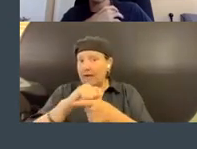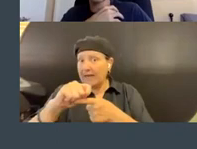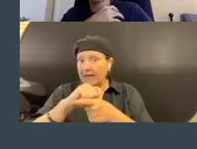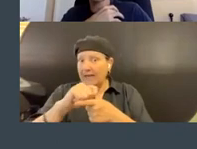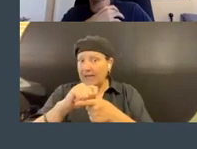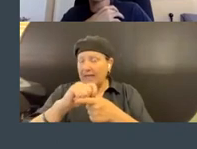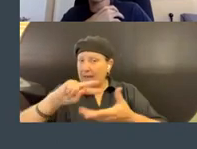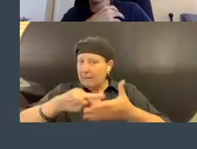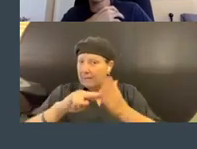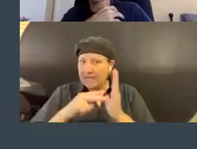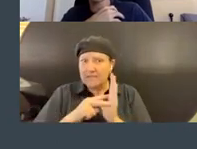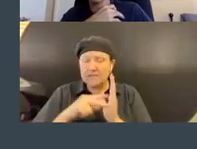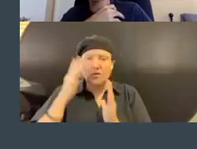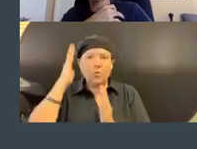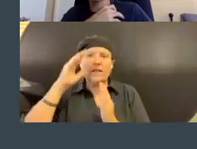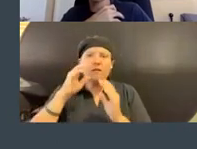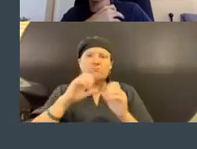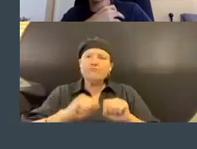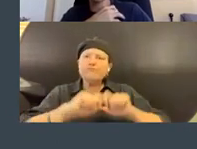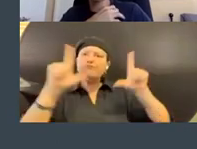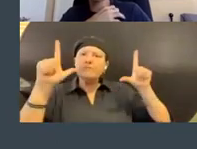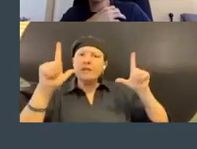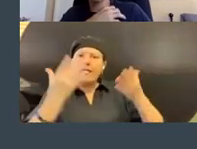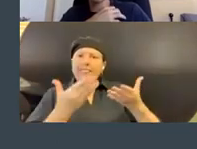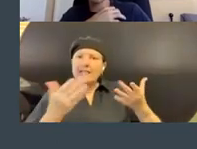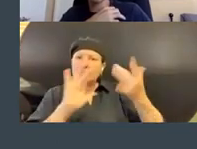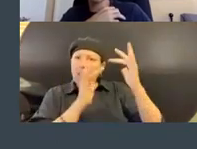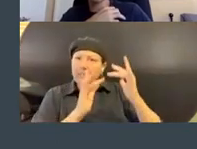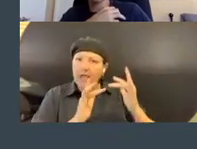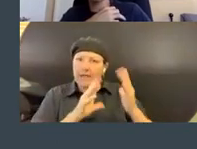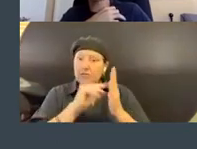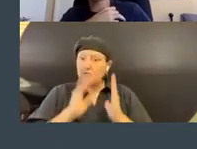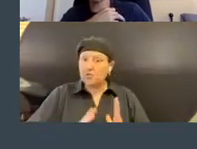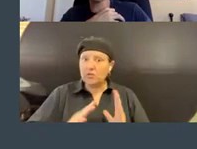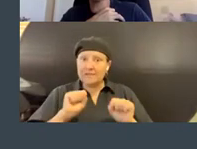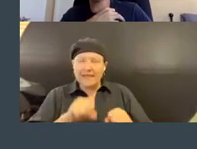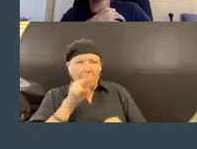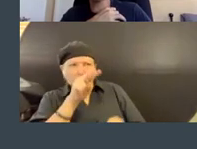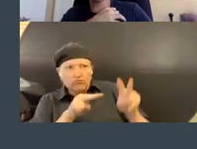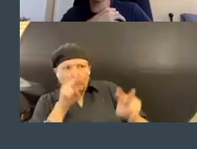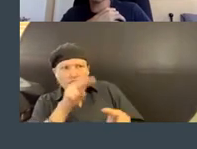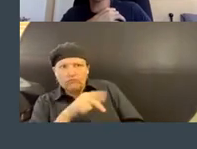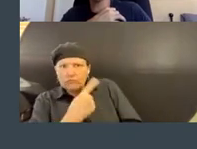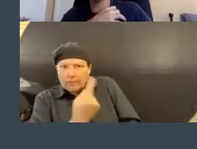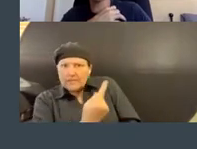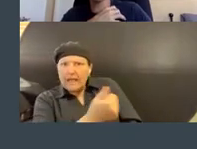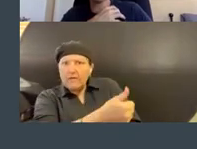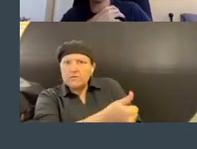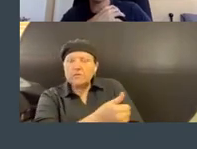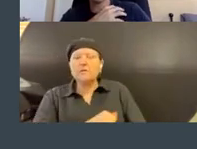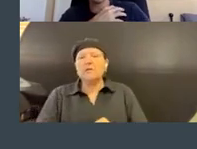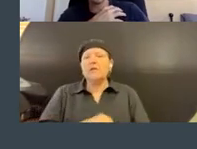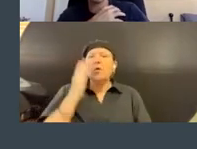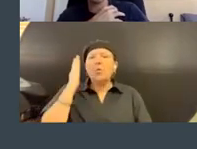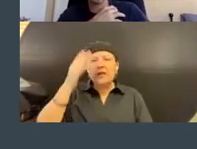that they're going to put some stuff online and students are going to be able to preview it on their own. And it's just going to walk them through sort of like how to be successful in a